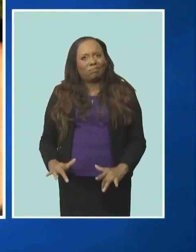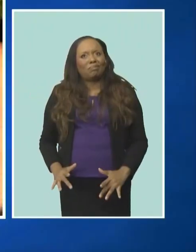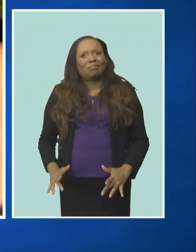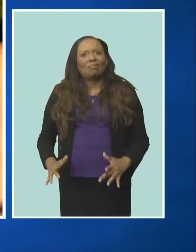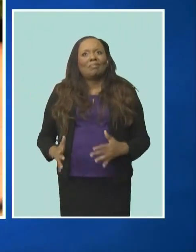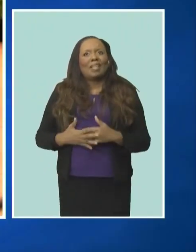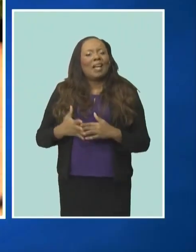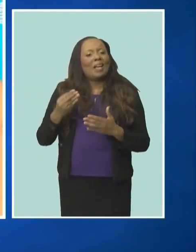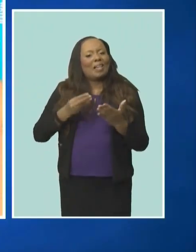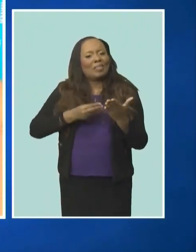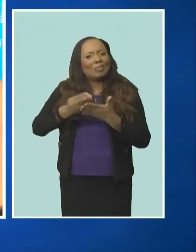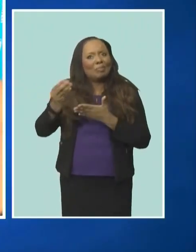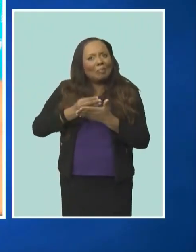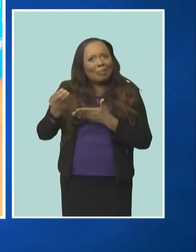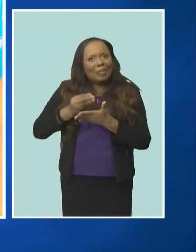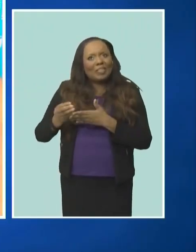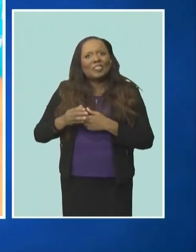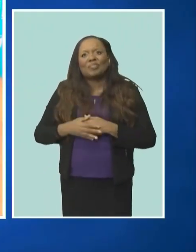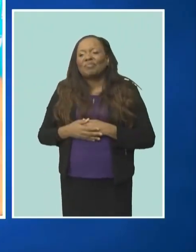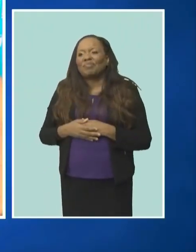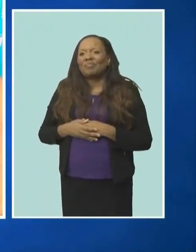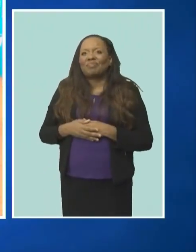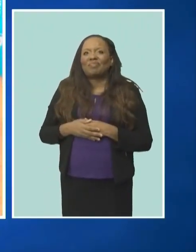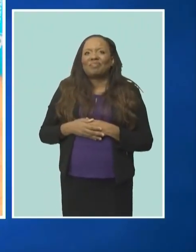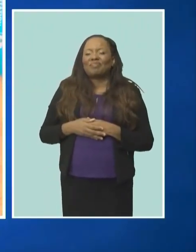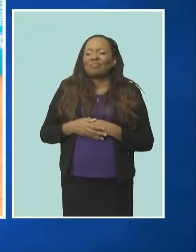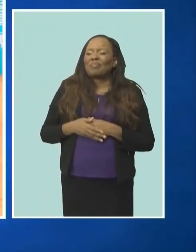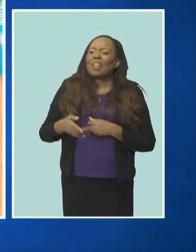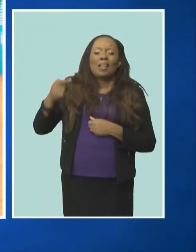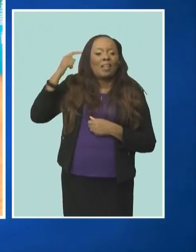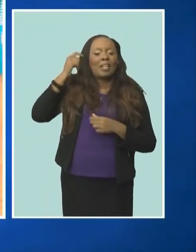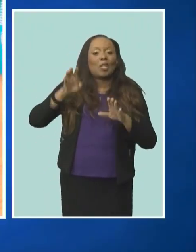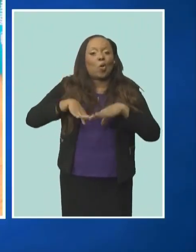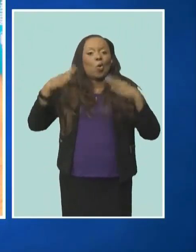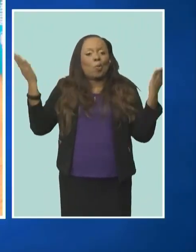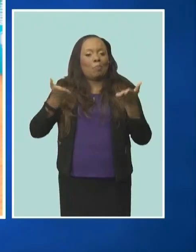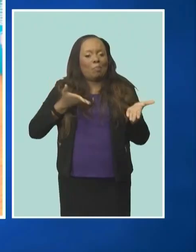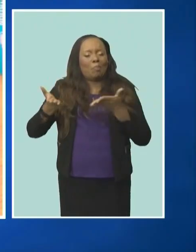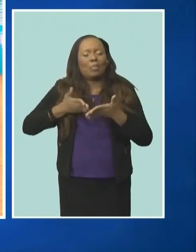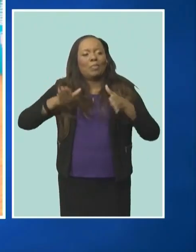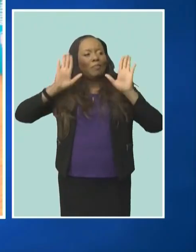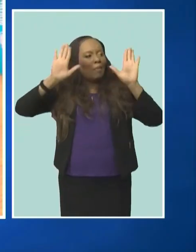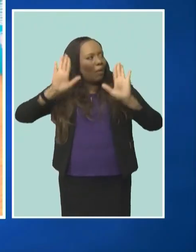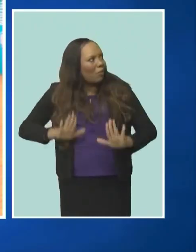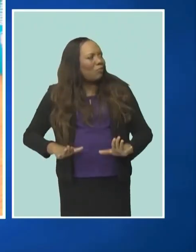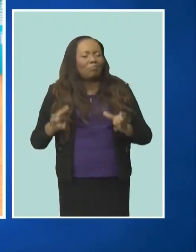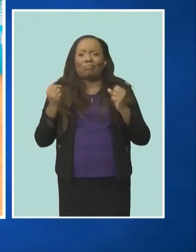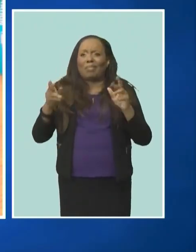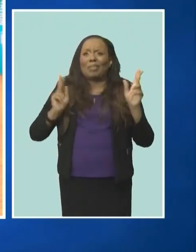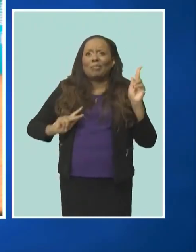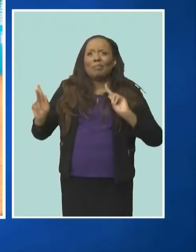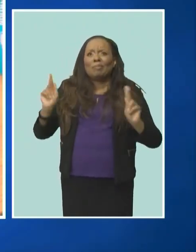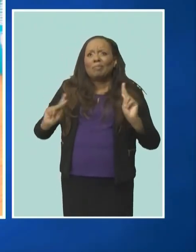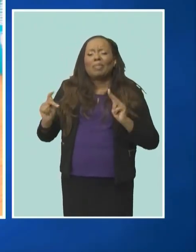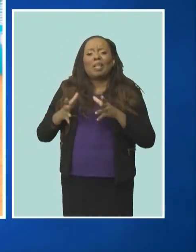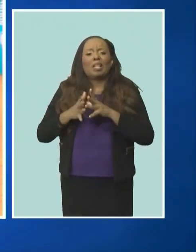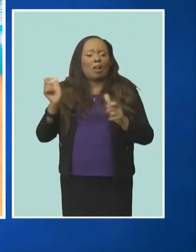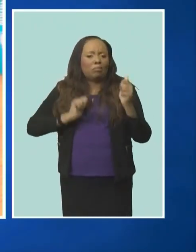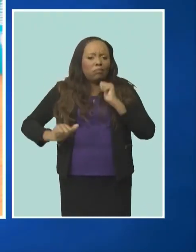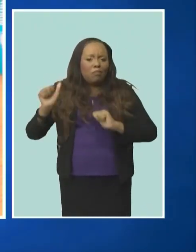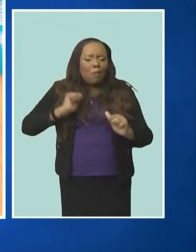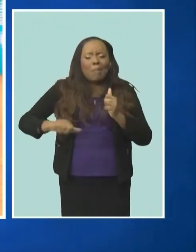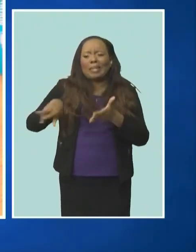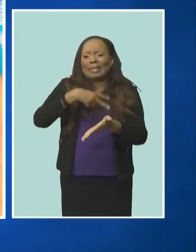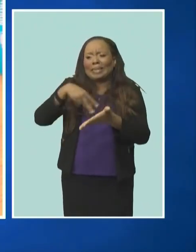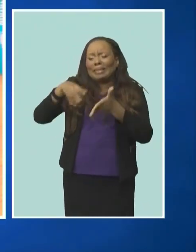getting some sales. I think the opening ceremony was fantastic. There was lots of people in the crowd. We have lots of performers,